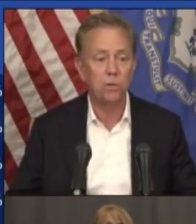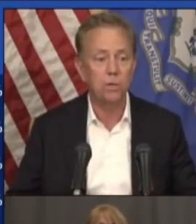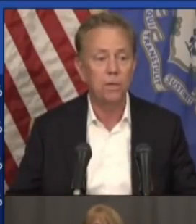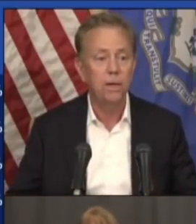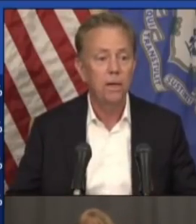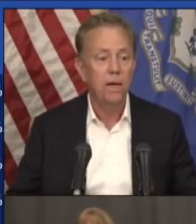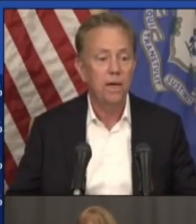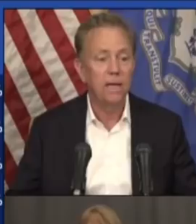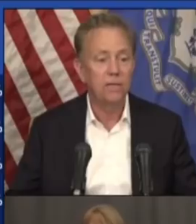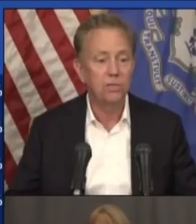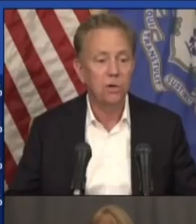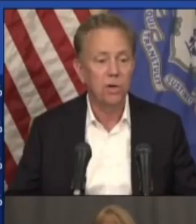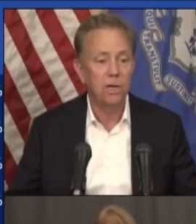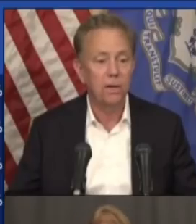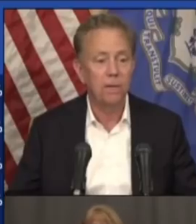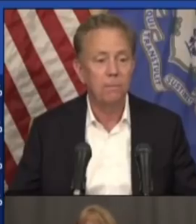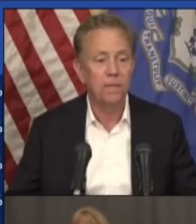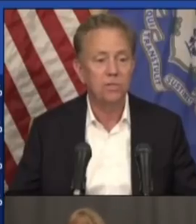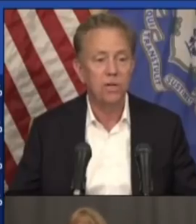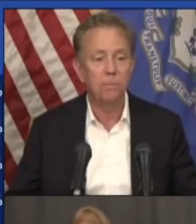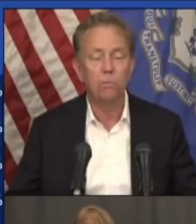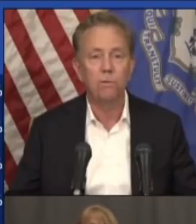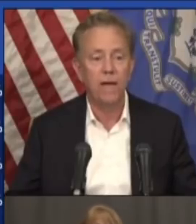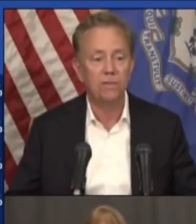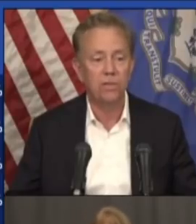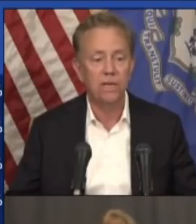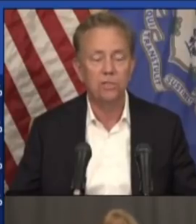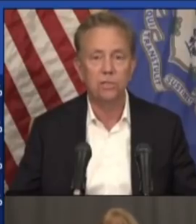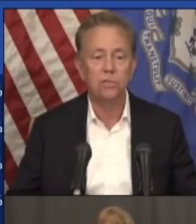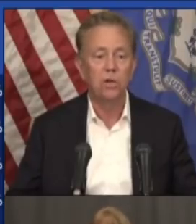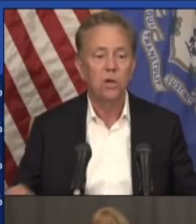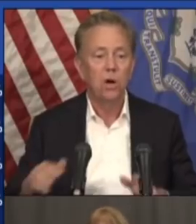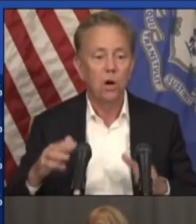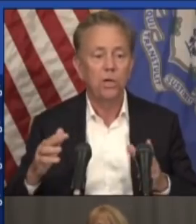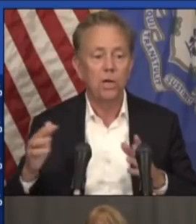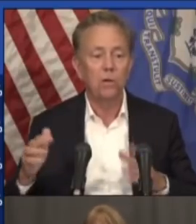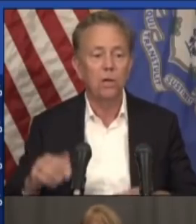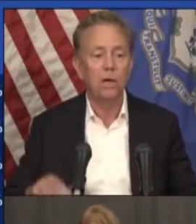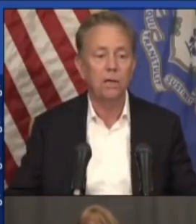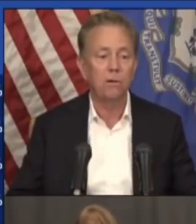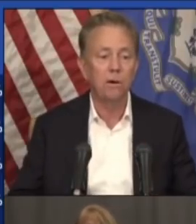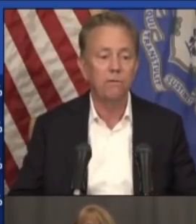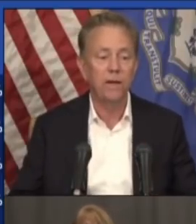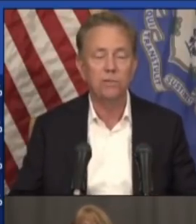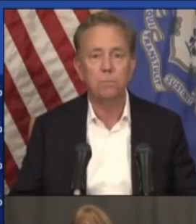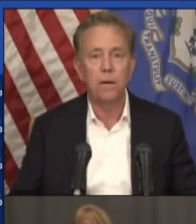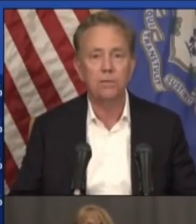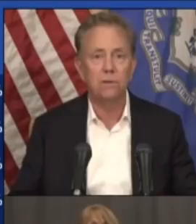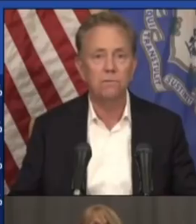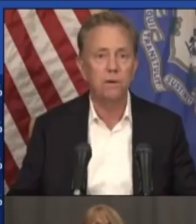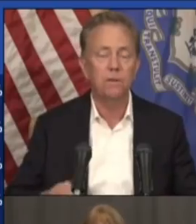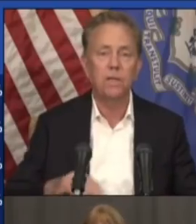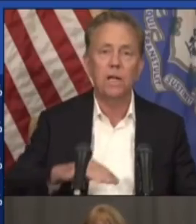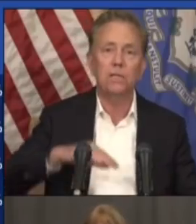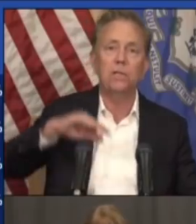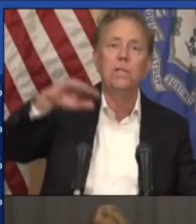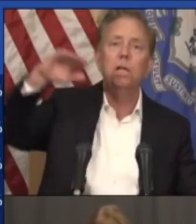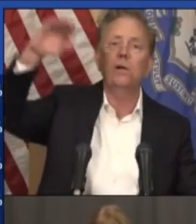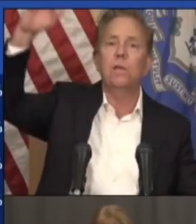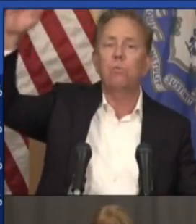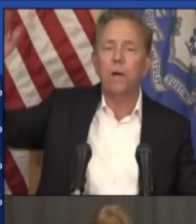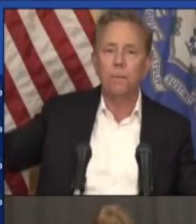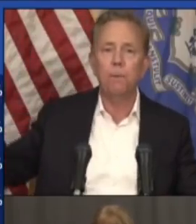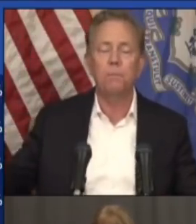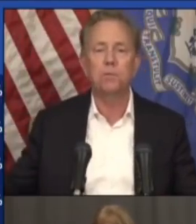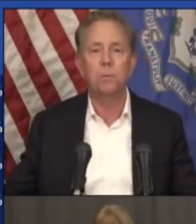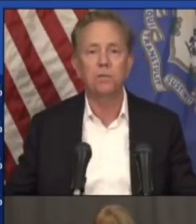precautions we could, and then starting in mid-December with vaccinations, our yellow line, our infection positive, did not